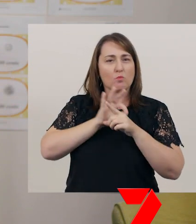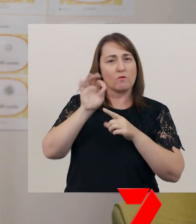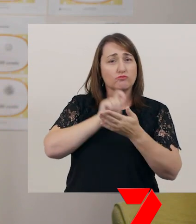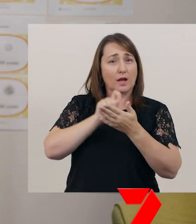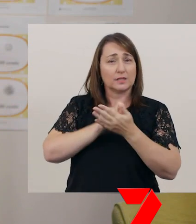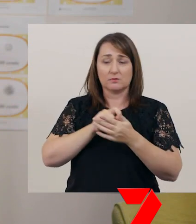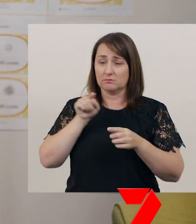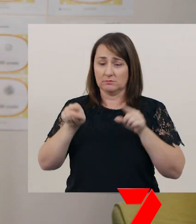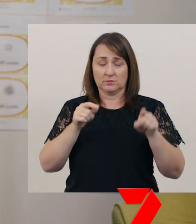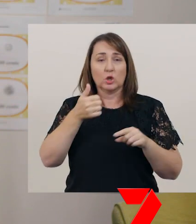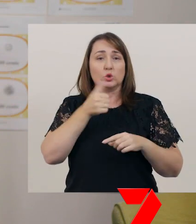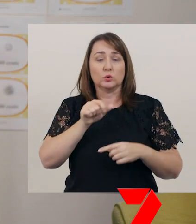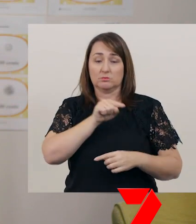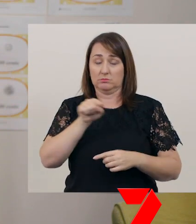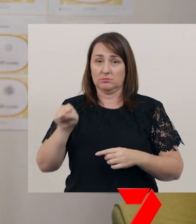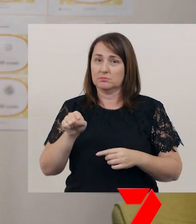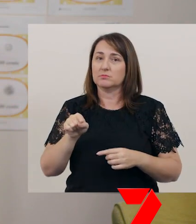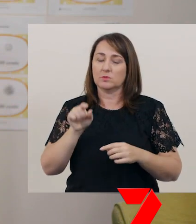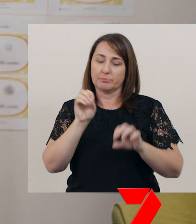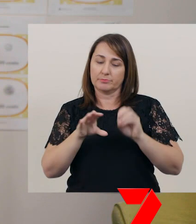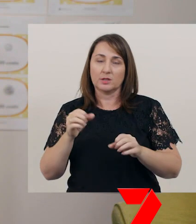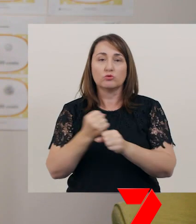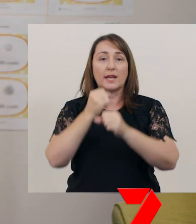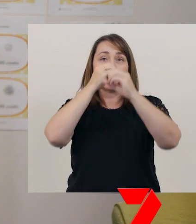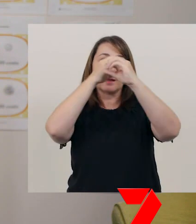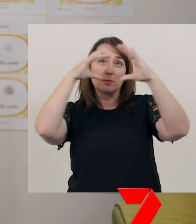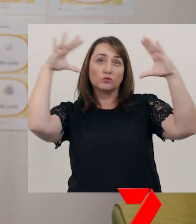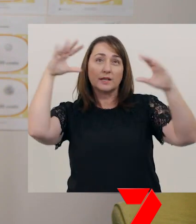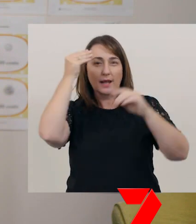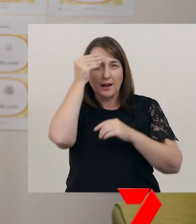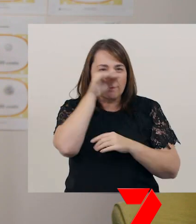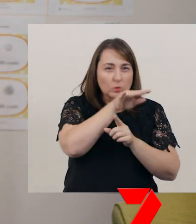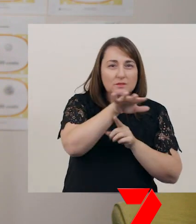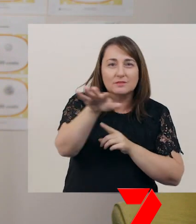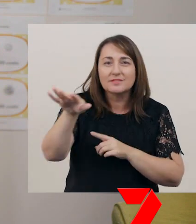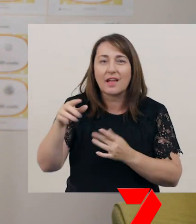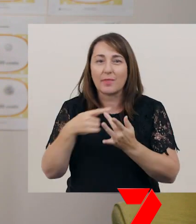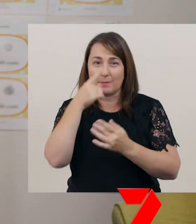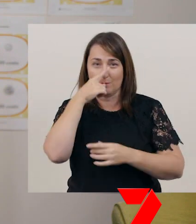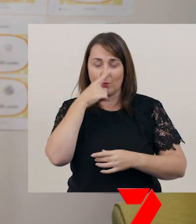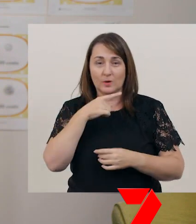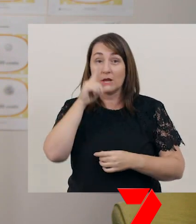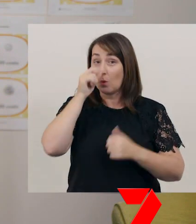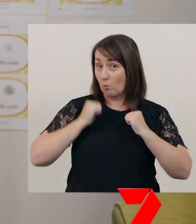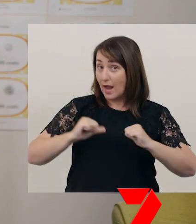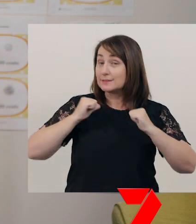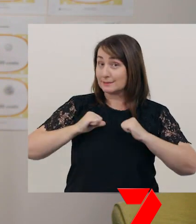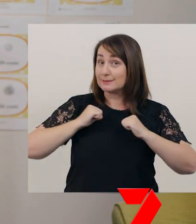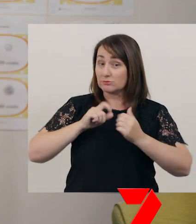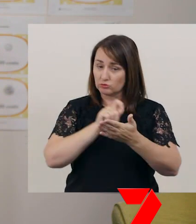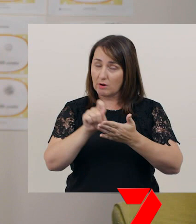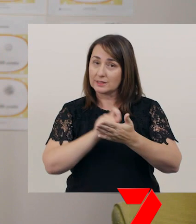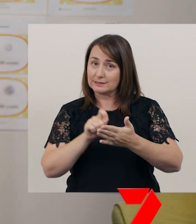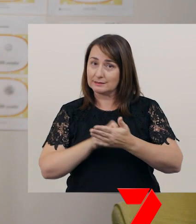Figurative language, such as similes and metaphors, are used to create imagery and influence others. You can practice